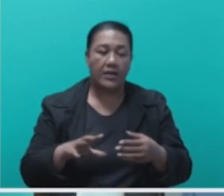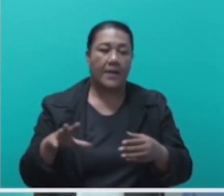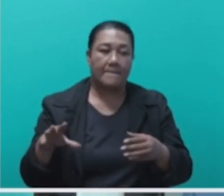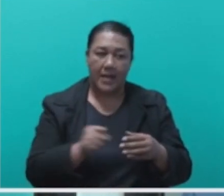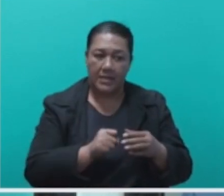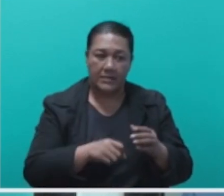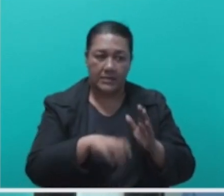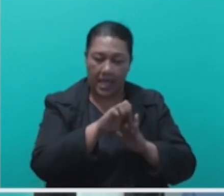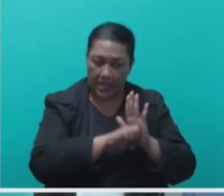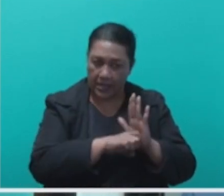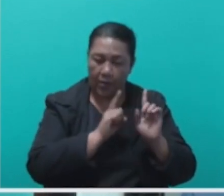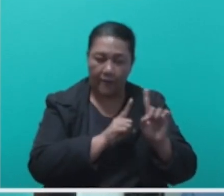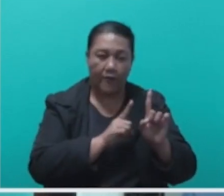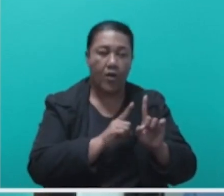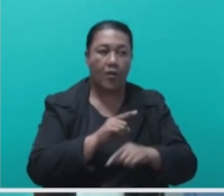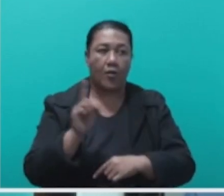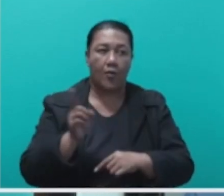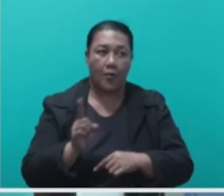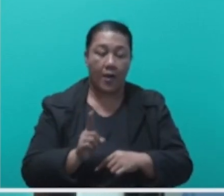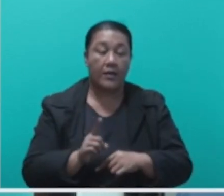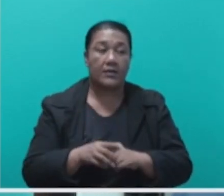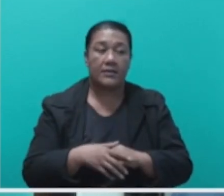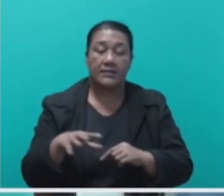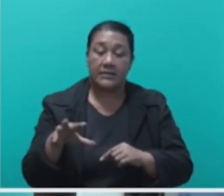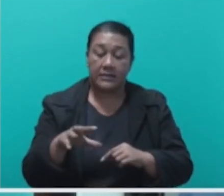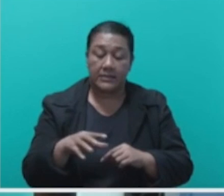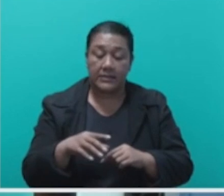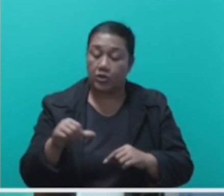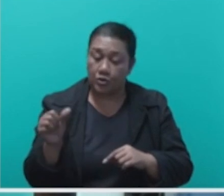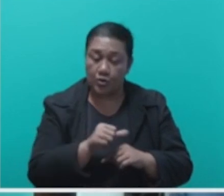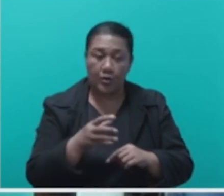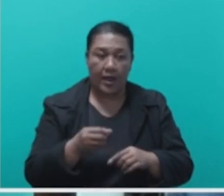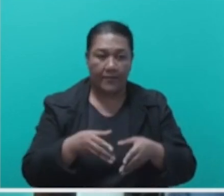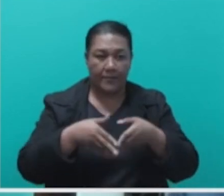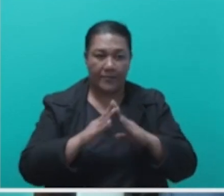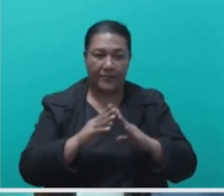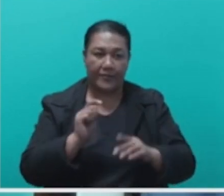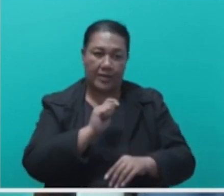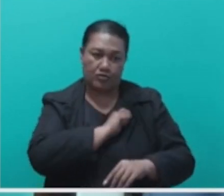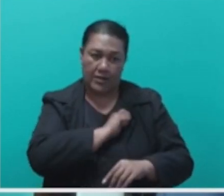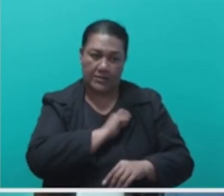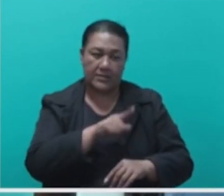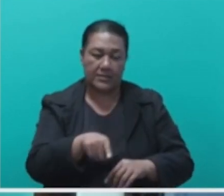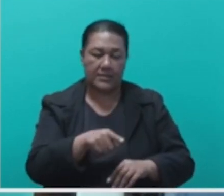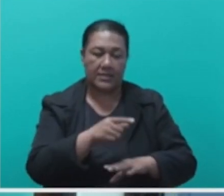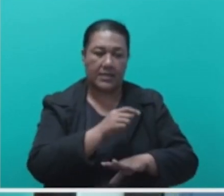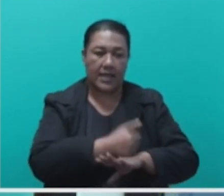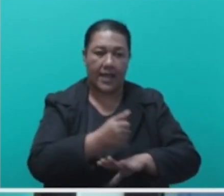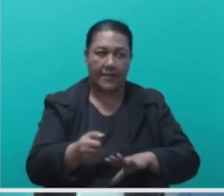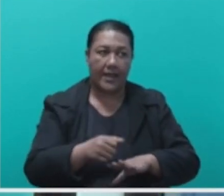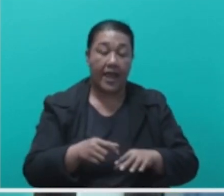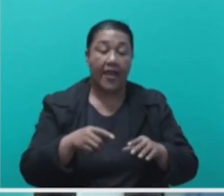takes them. This will go some way to restoring trust in government. But FICAC,